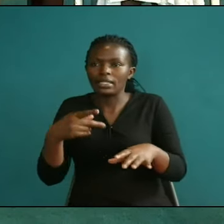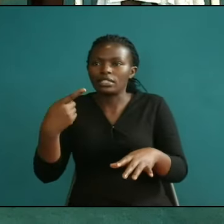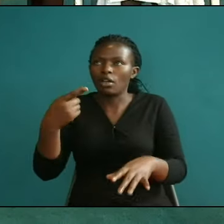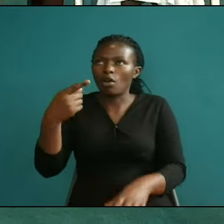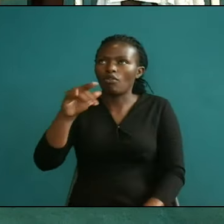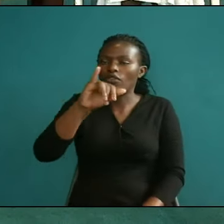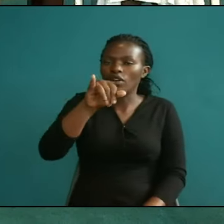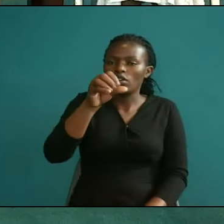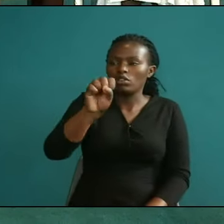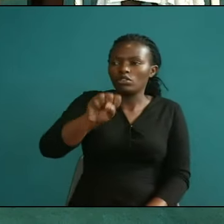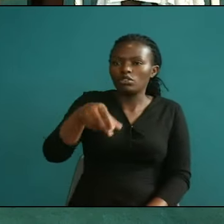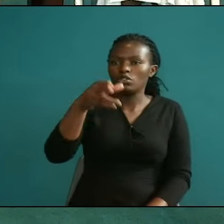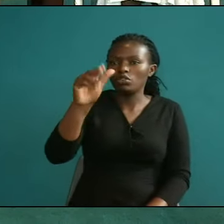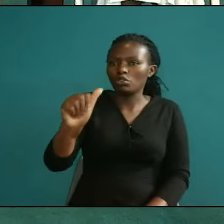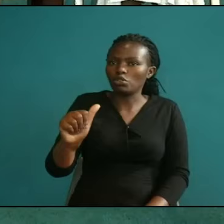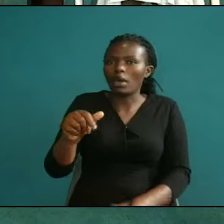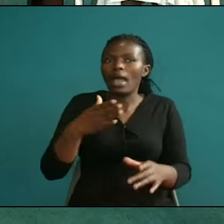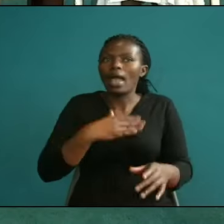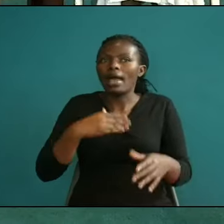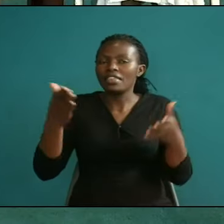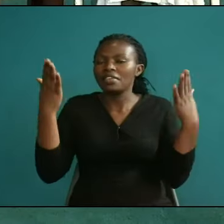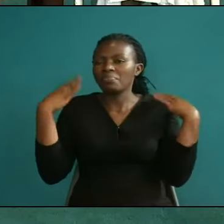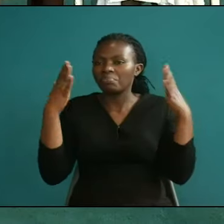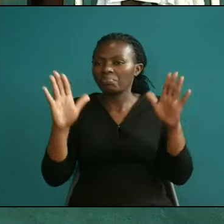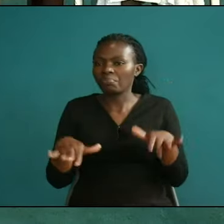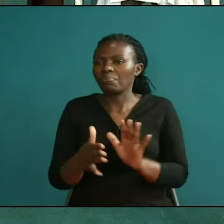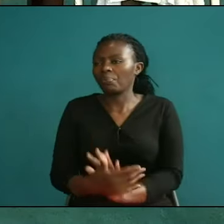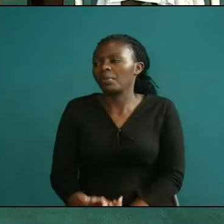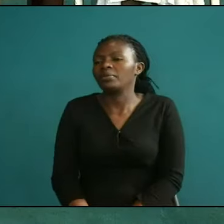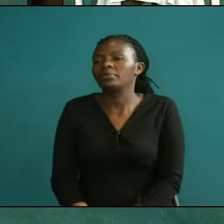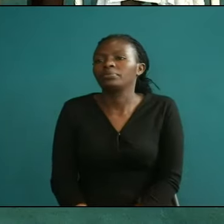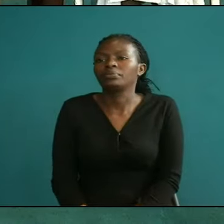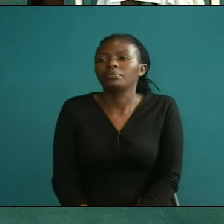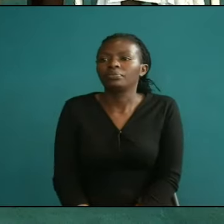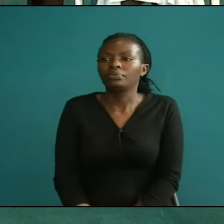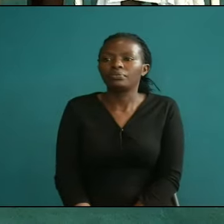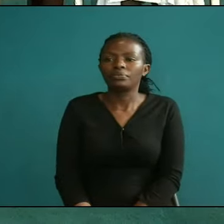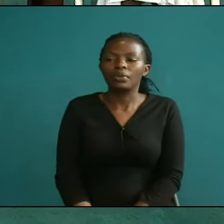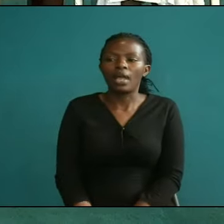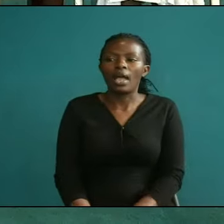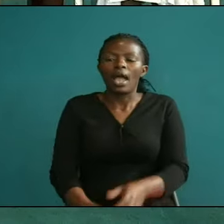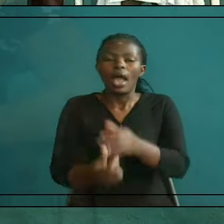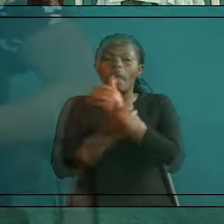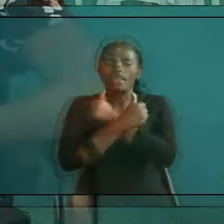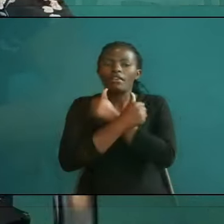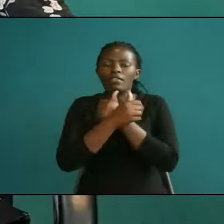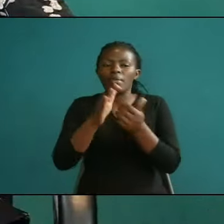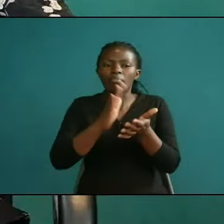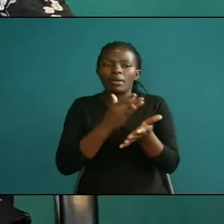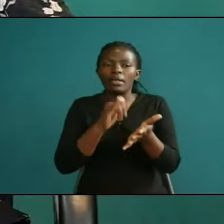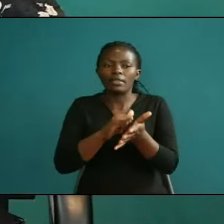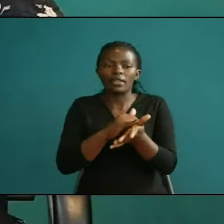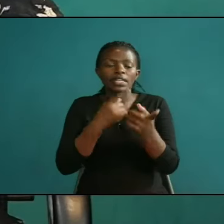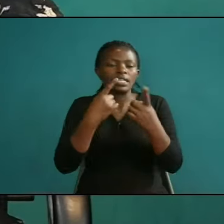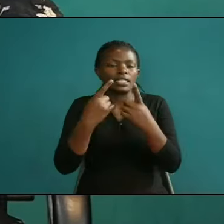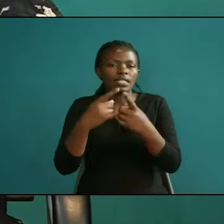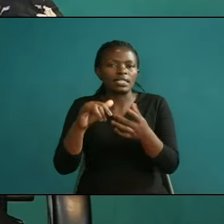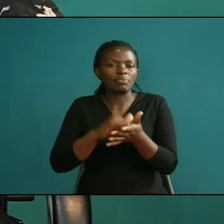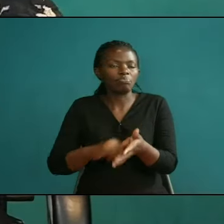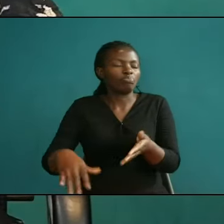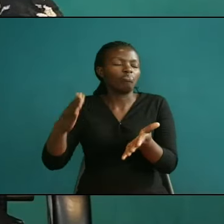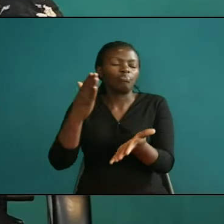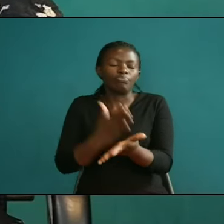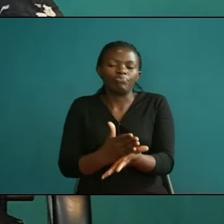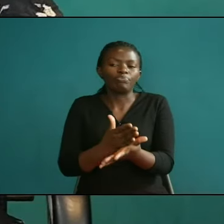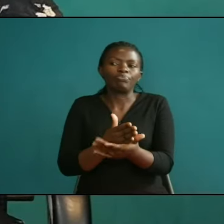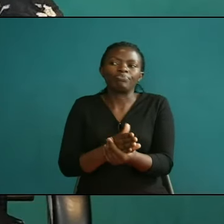Joshua and the angel in Prophets and Kings? I like the part where it says, indeed,